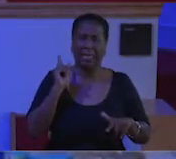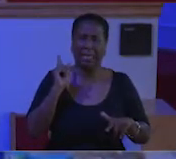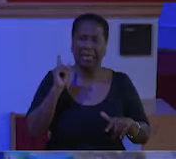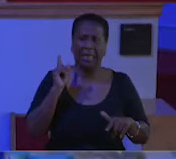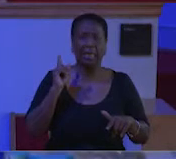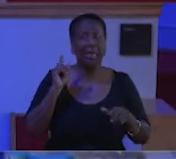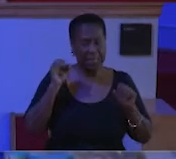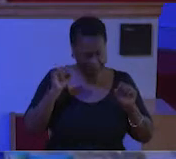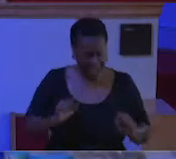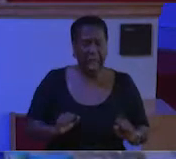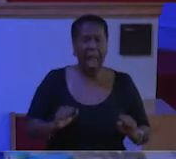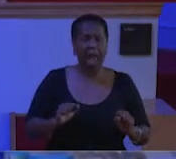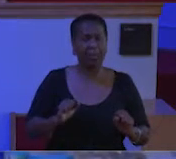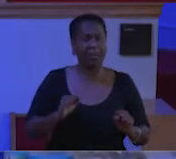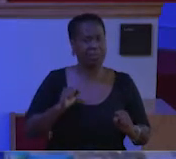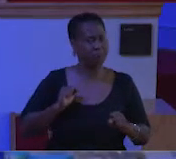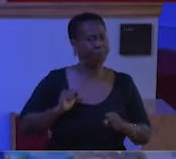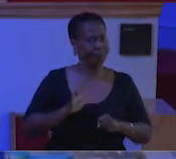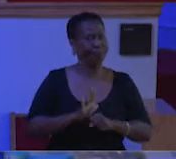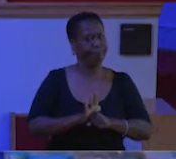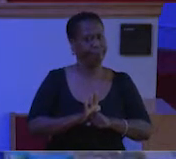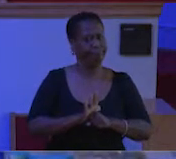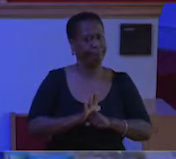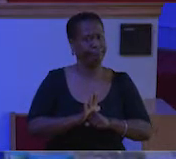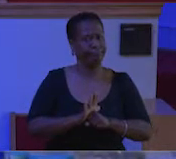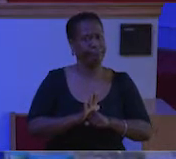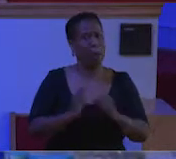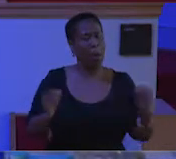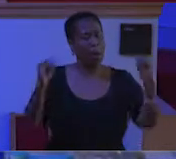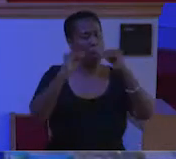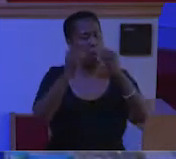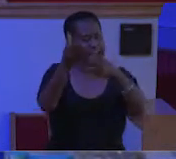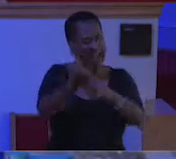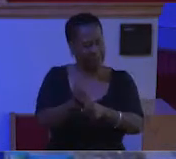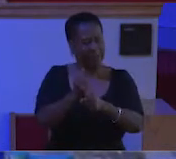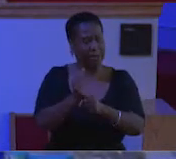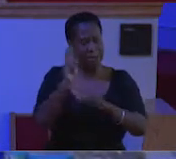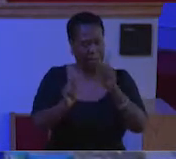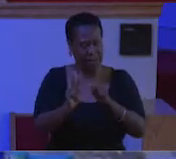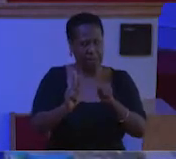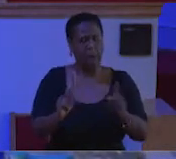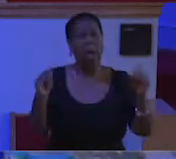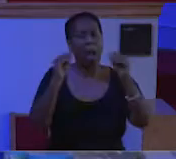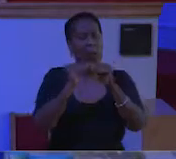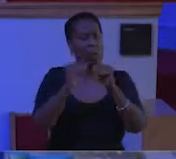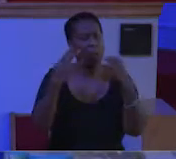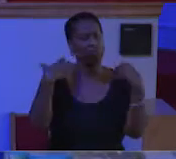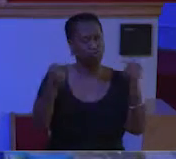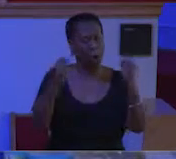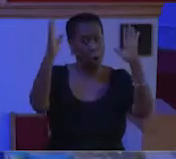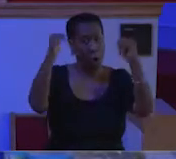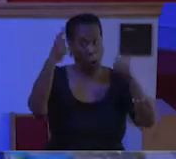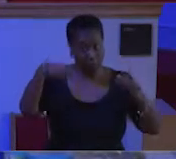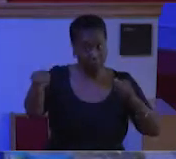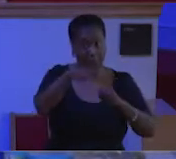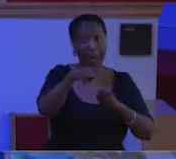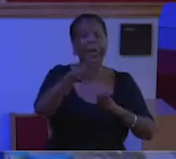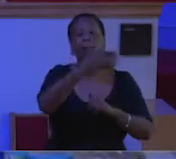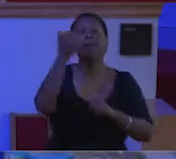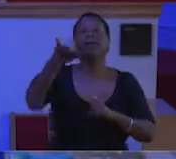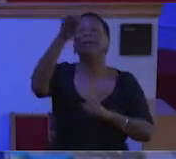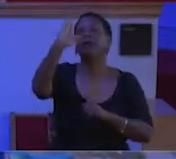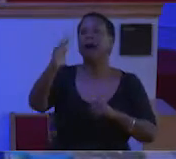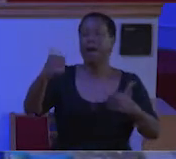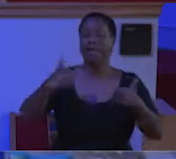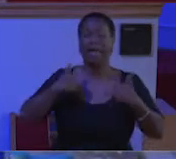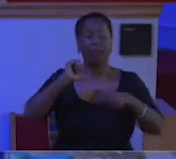a higher confidence in people and an unshakable hope for them because God has worked for all of